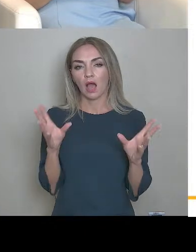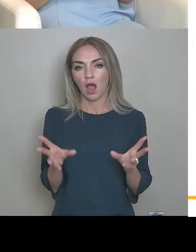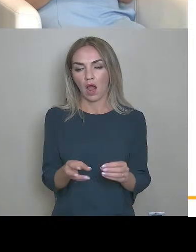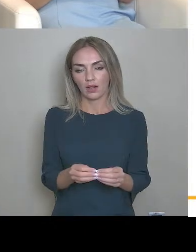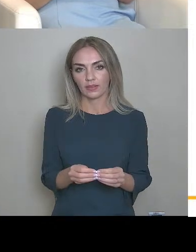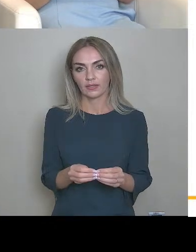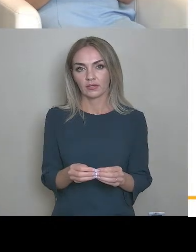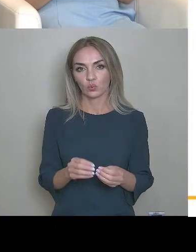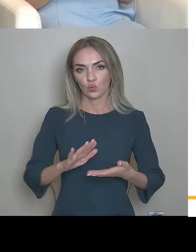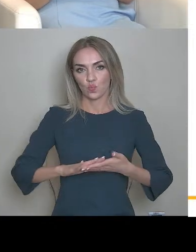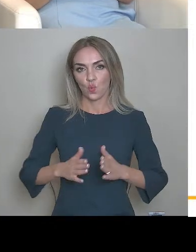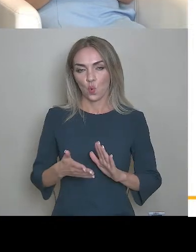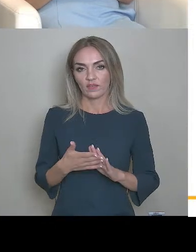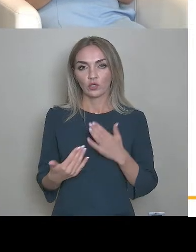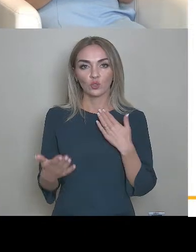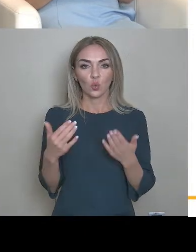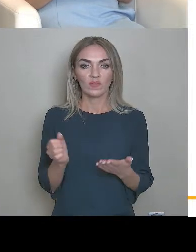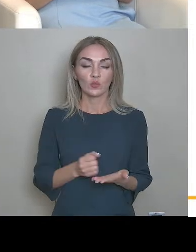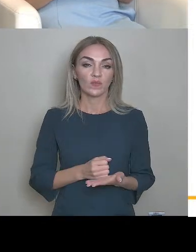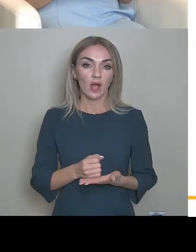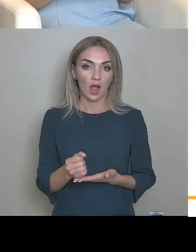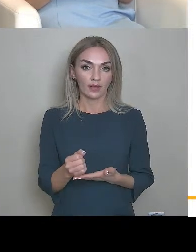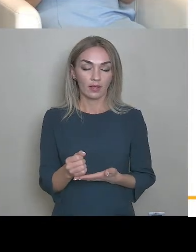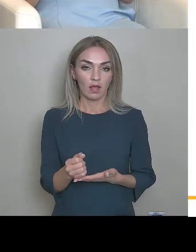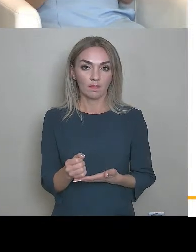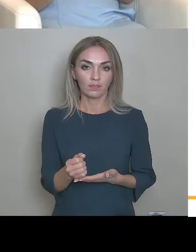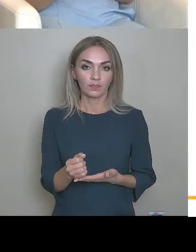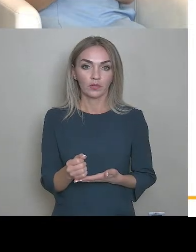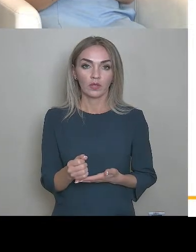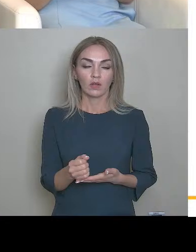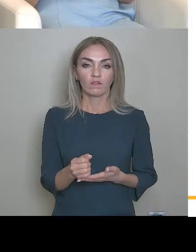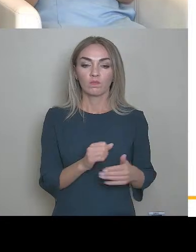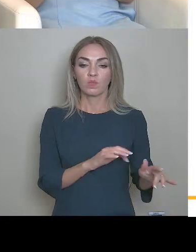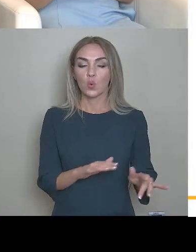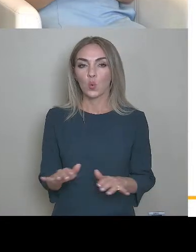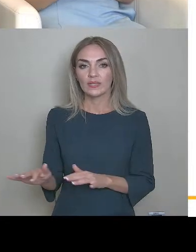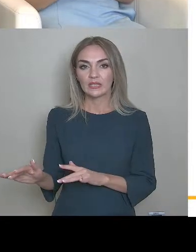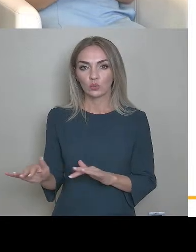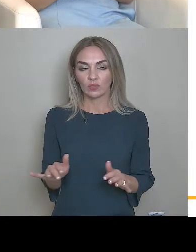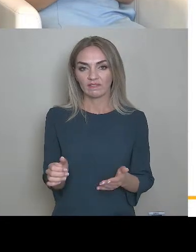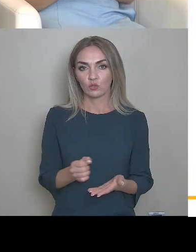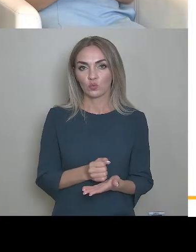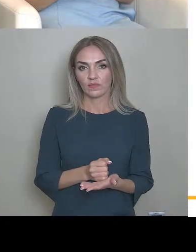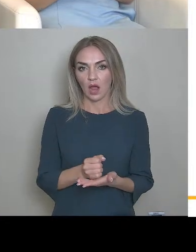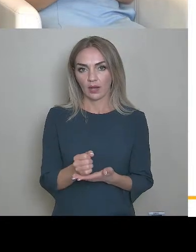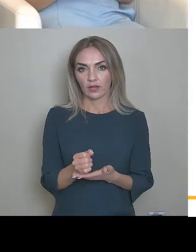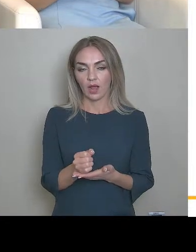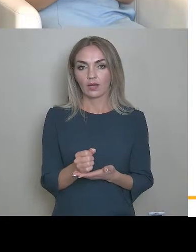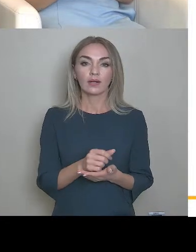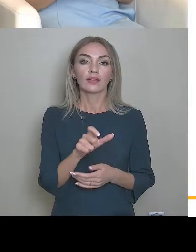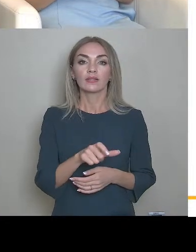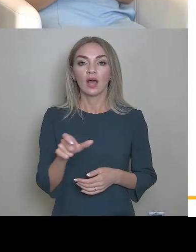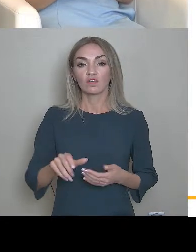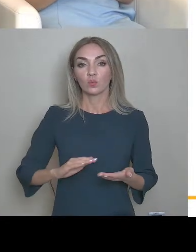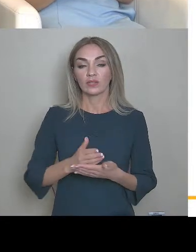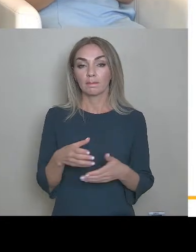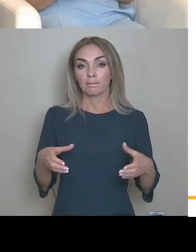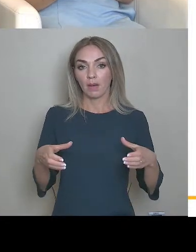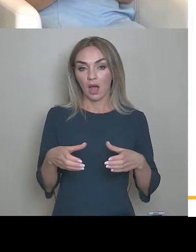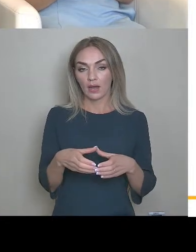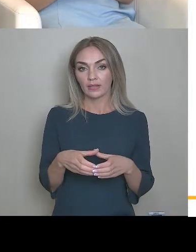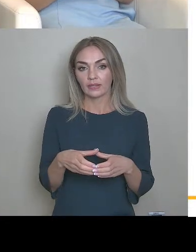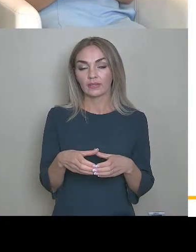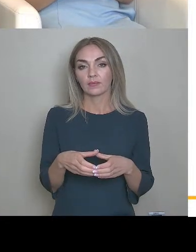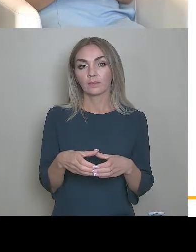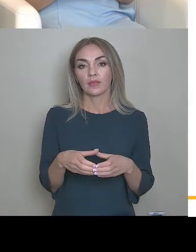As to general requirements to be nominated, the procedure of